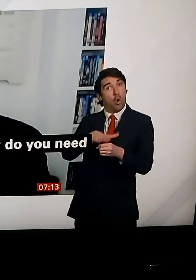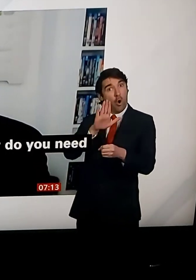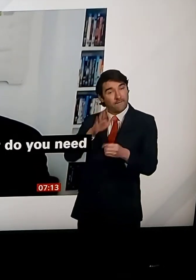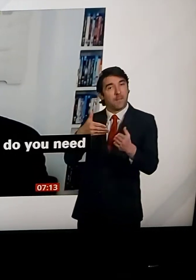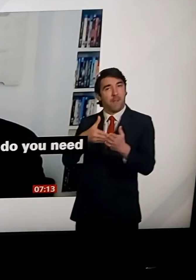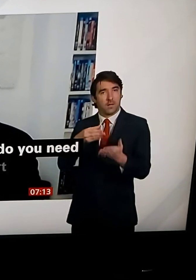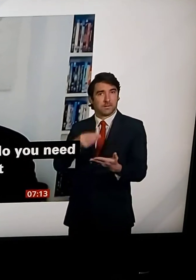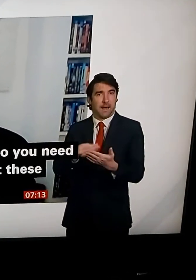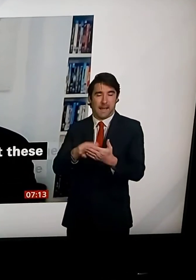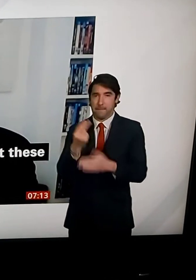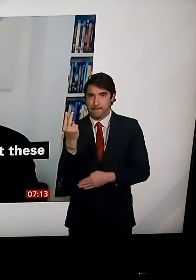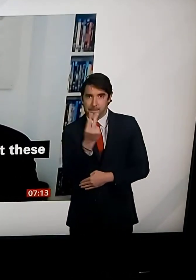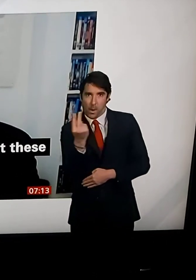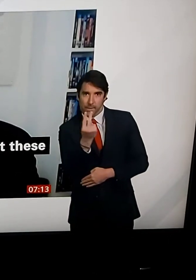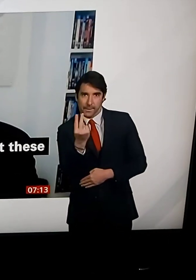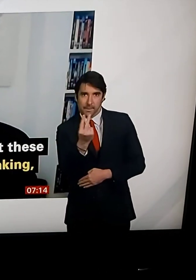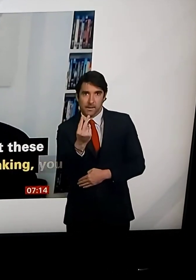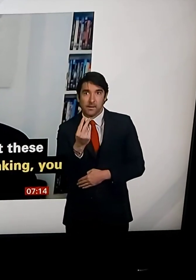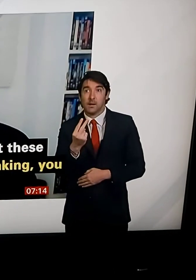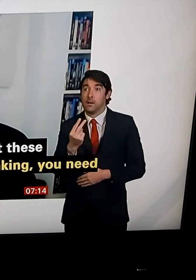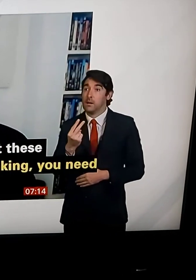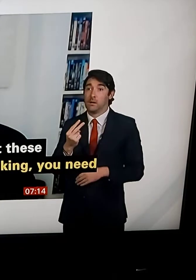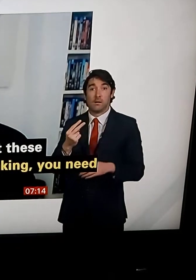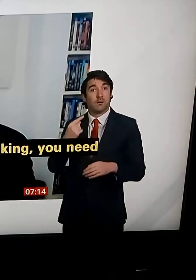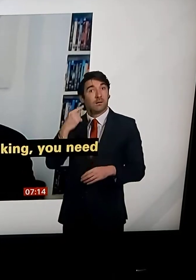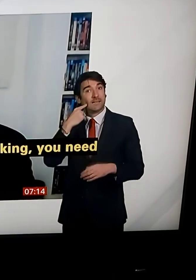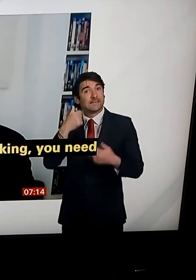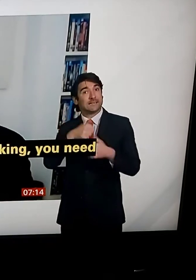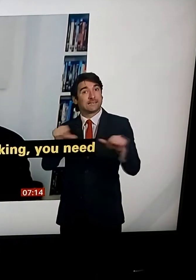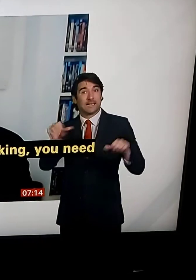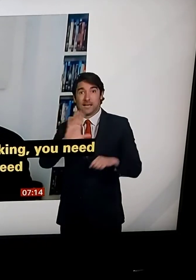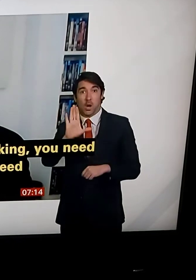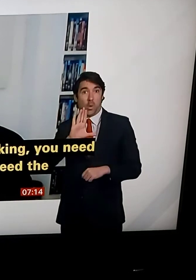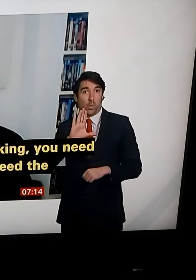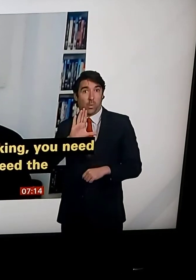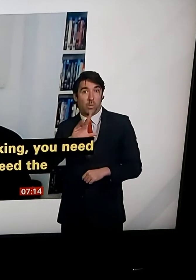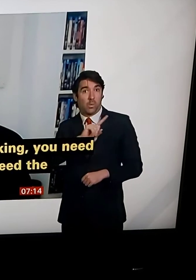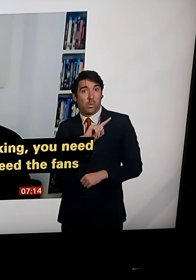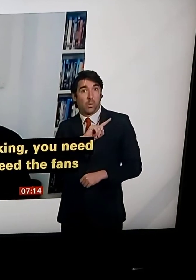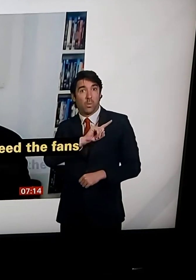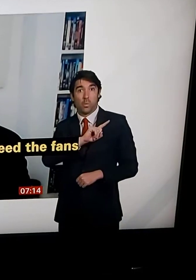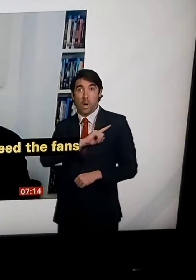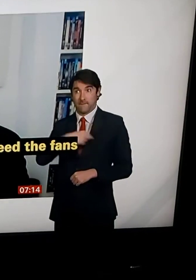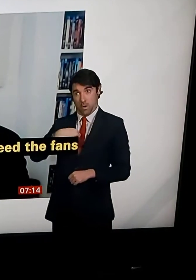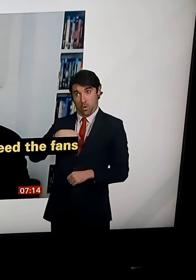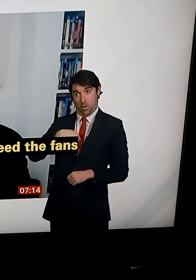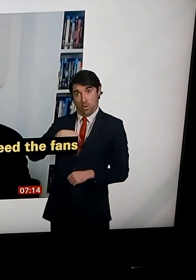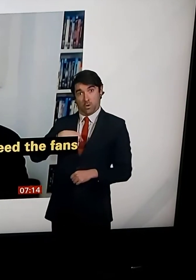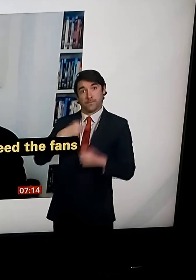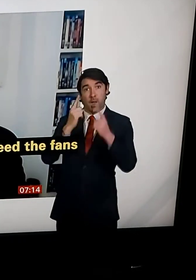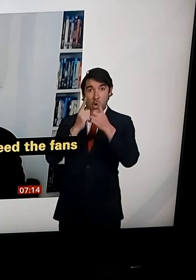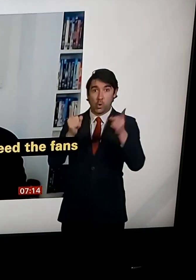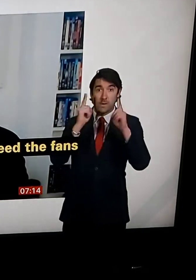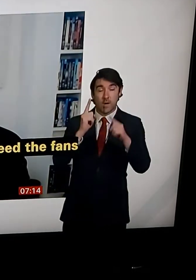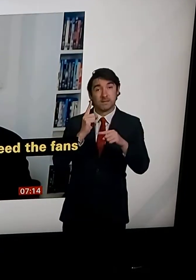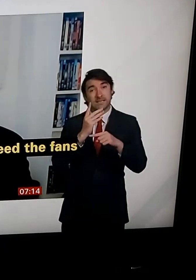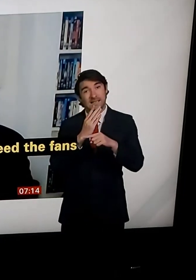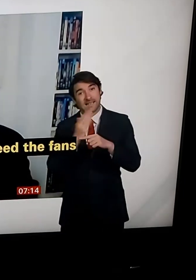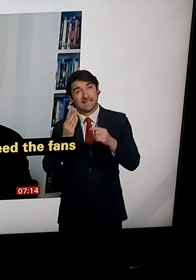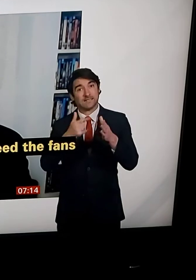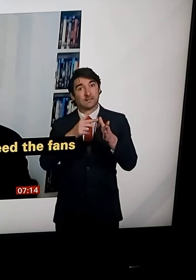follow. It's not easy even if you do that. It costs about UEA costs about £56,000 to educate a medical student